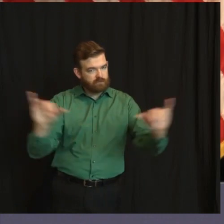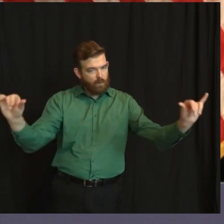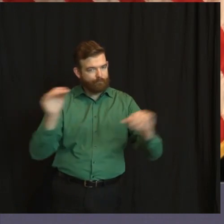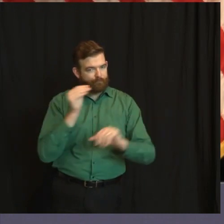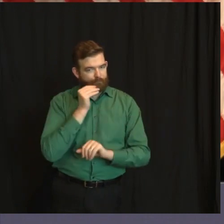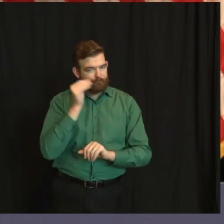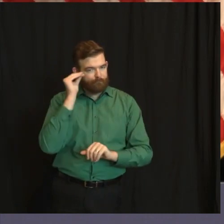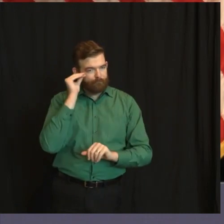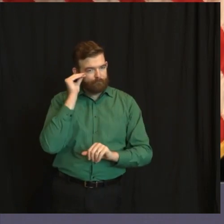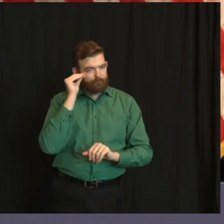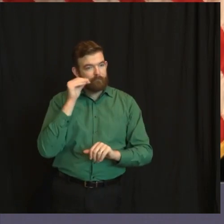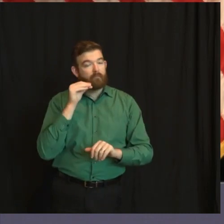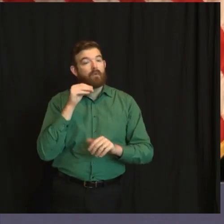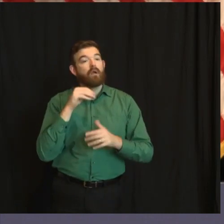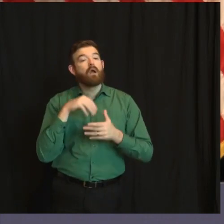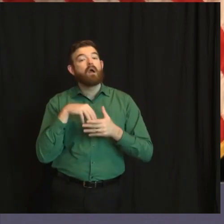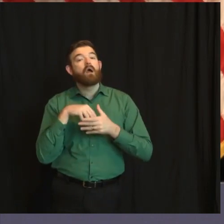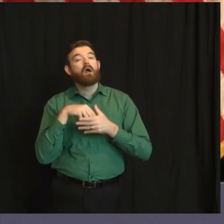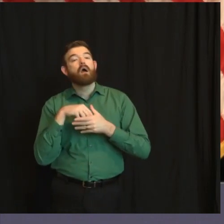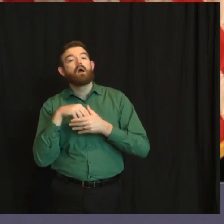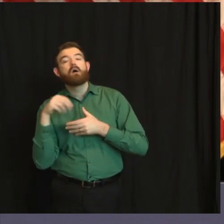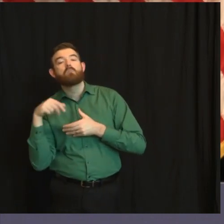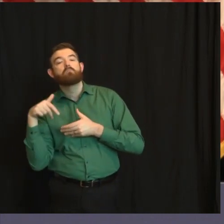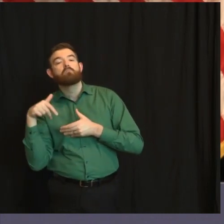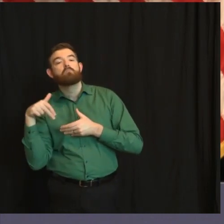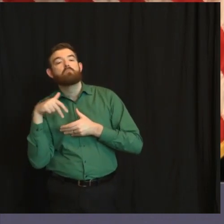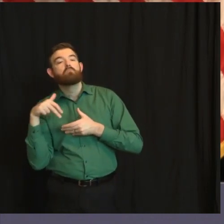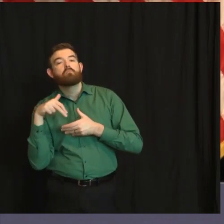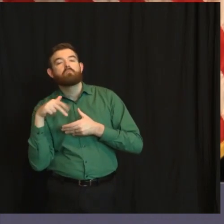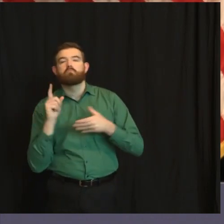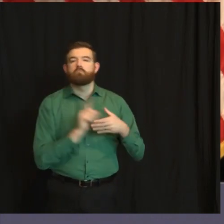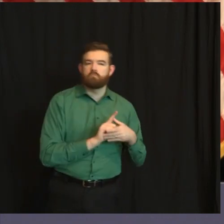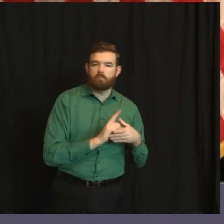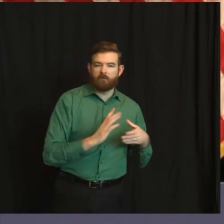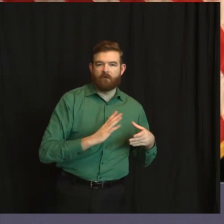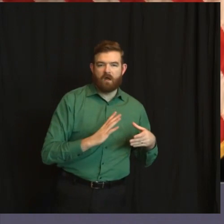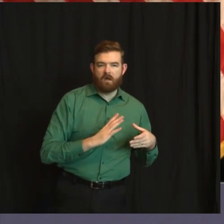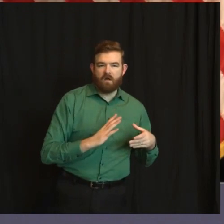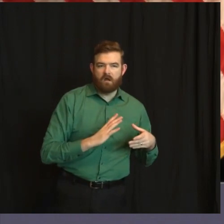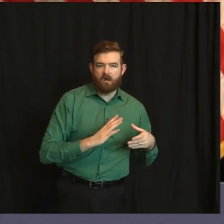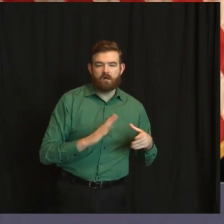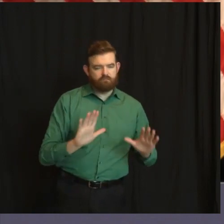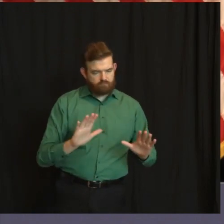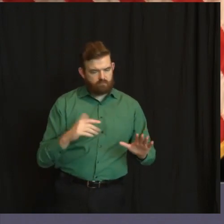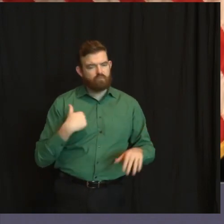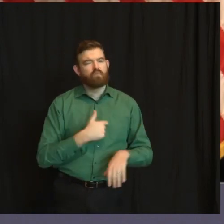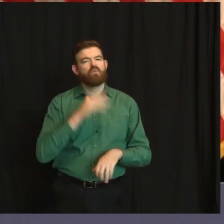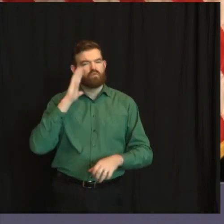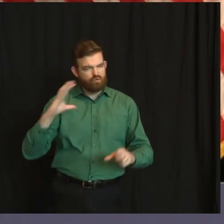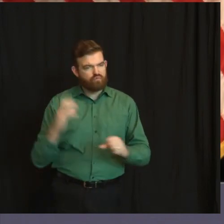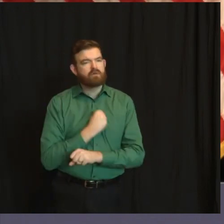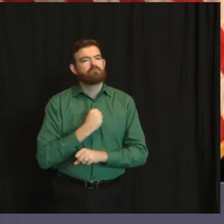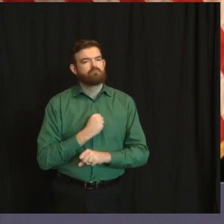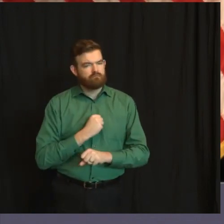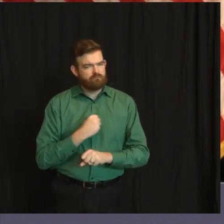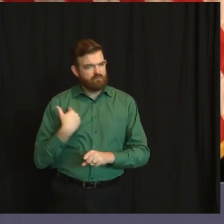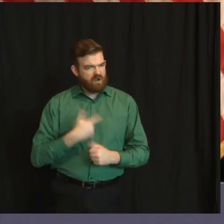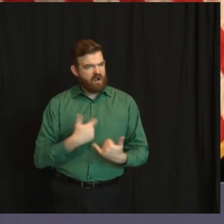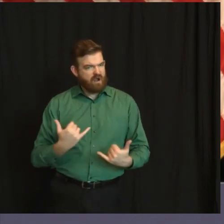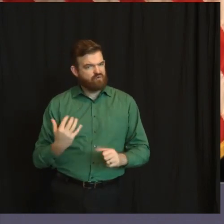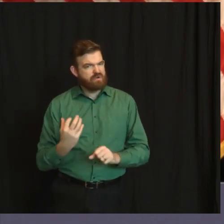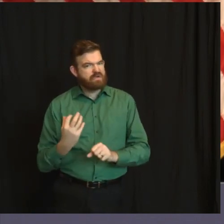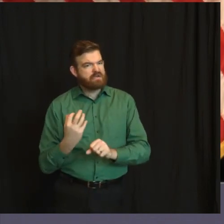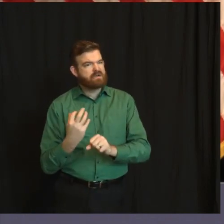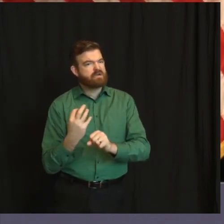some fresh air. But we are winning this. There's no question we are winning, not without casualty. Look at the enormity